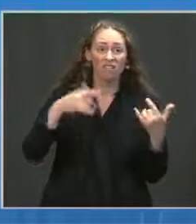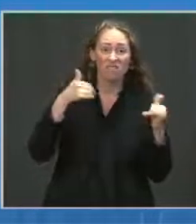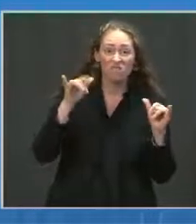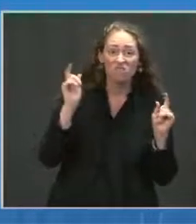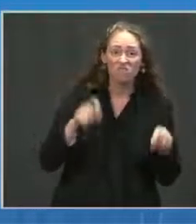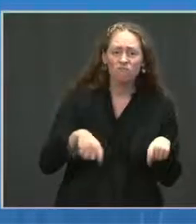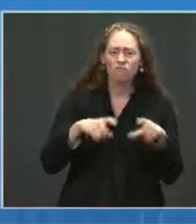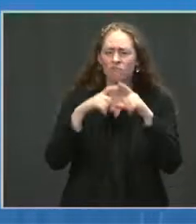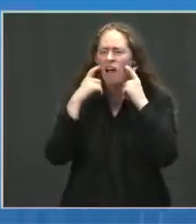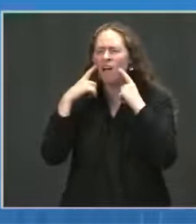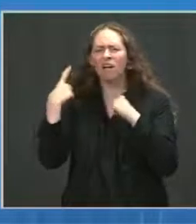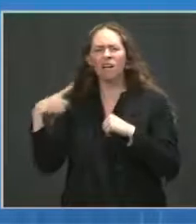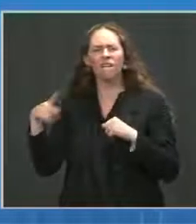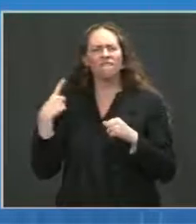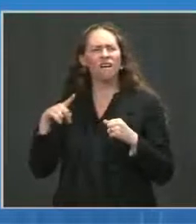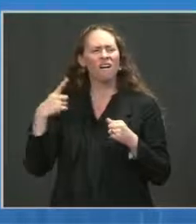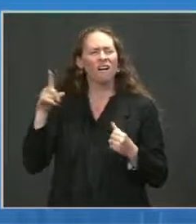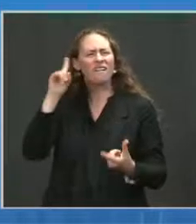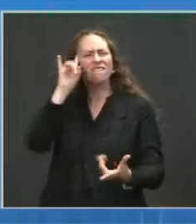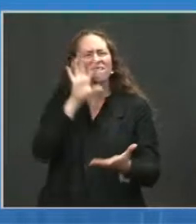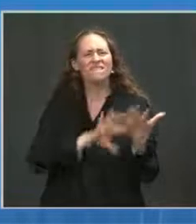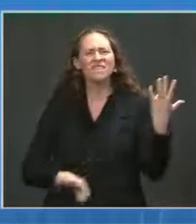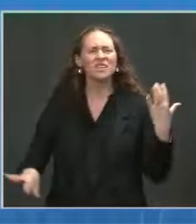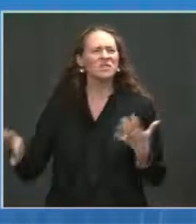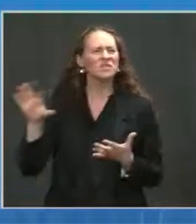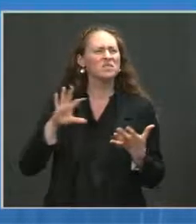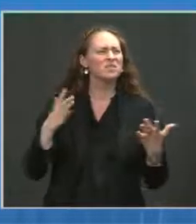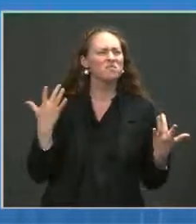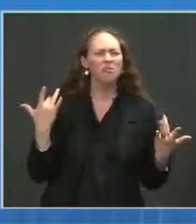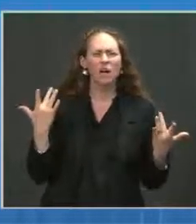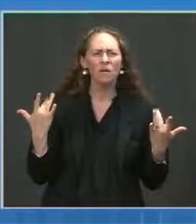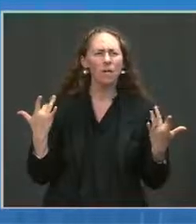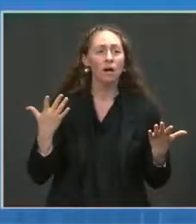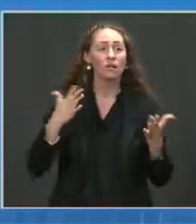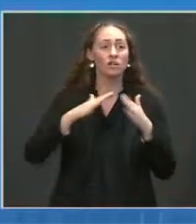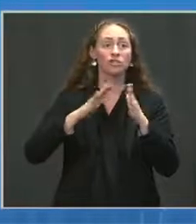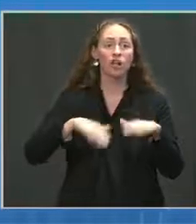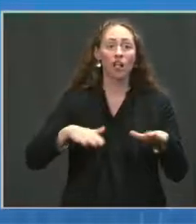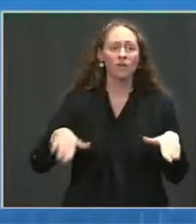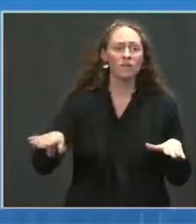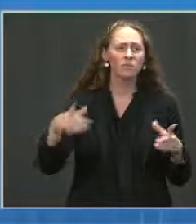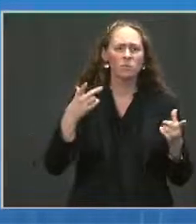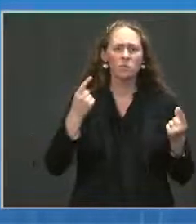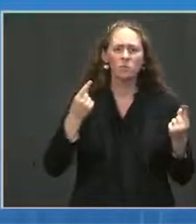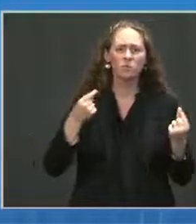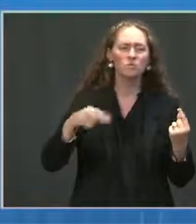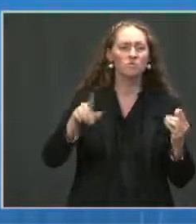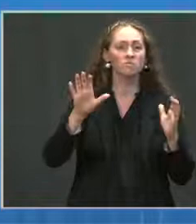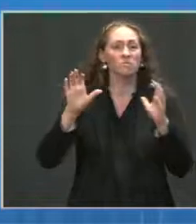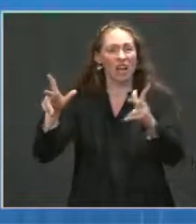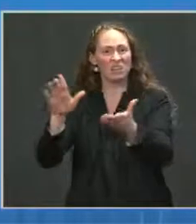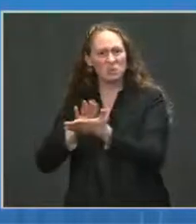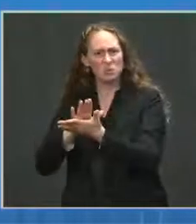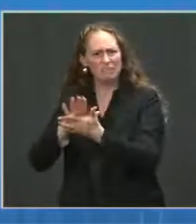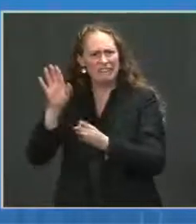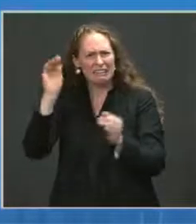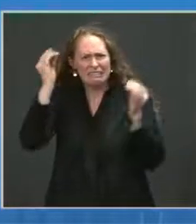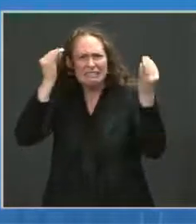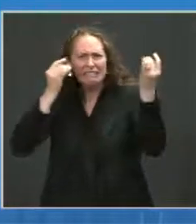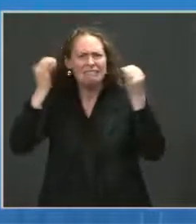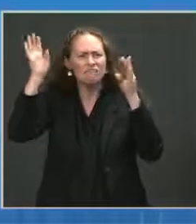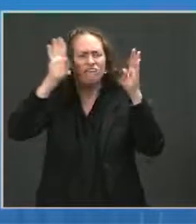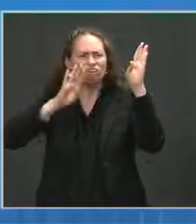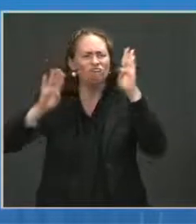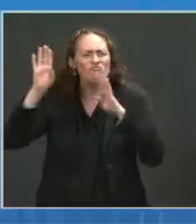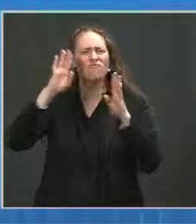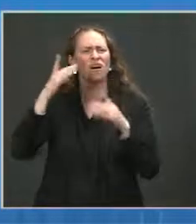masks again. They're confused about what this means for their children in schools. And I'm wondering if